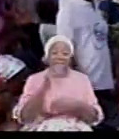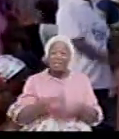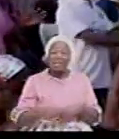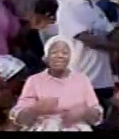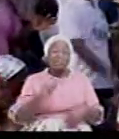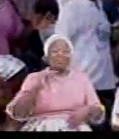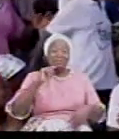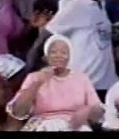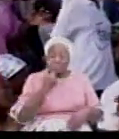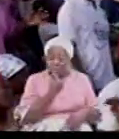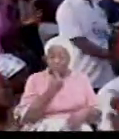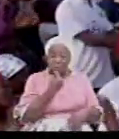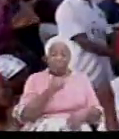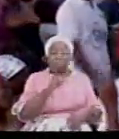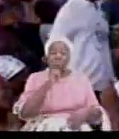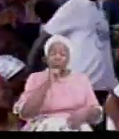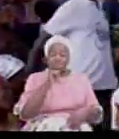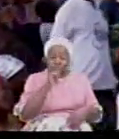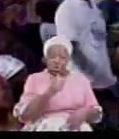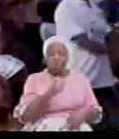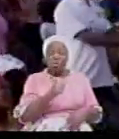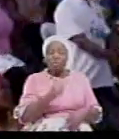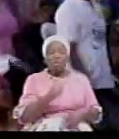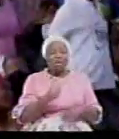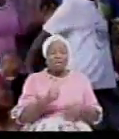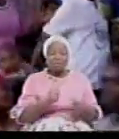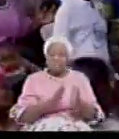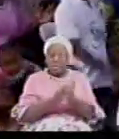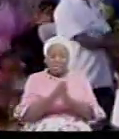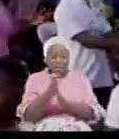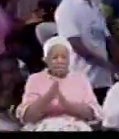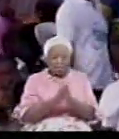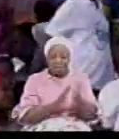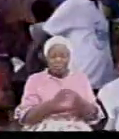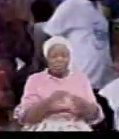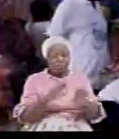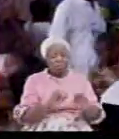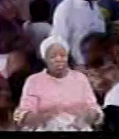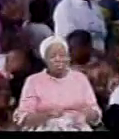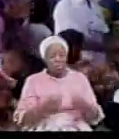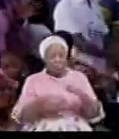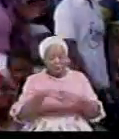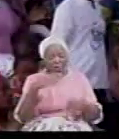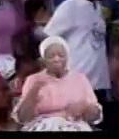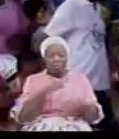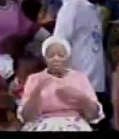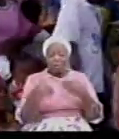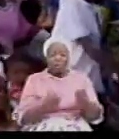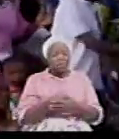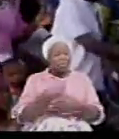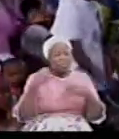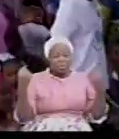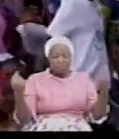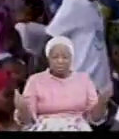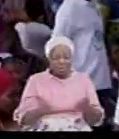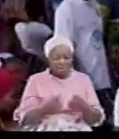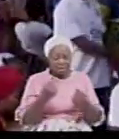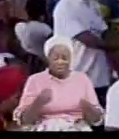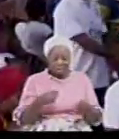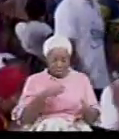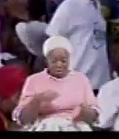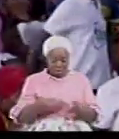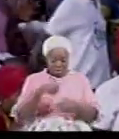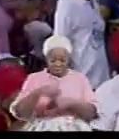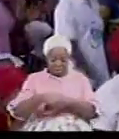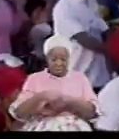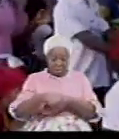Lord. Children will turn to the Lord. The young will turn to the Lord. The old will turn to the